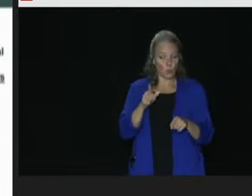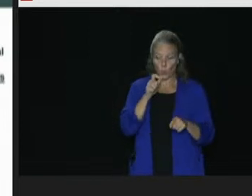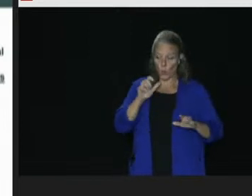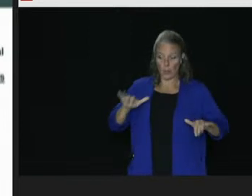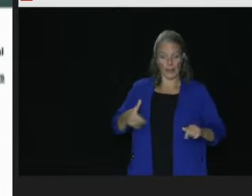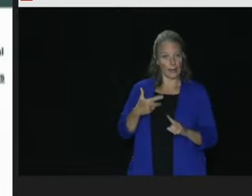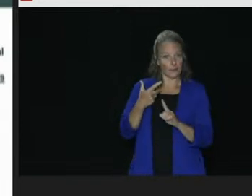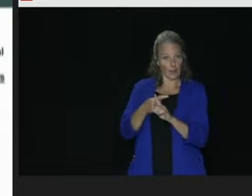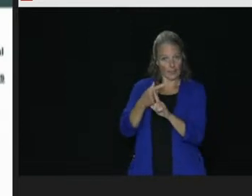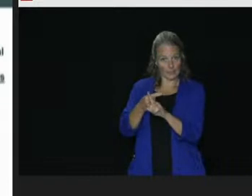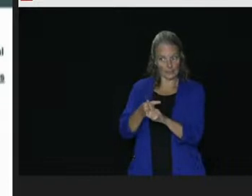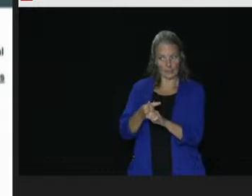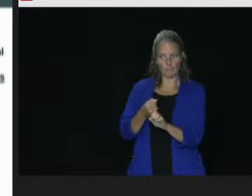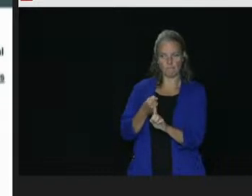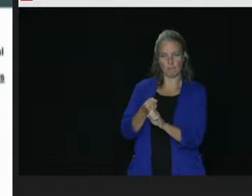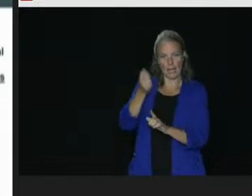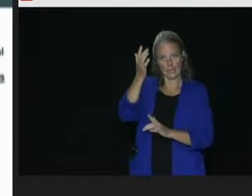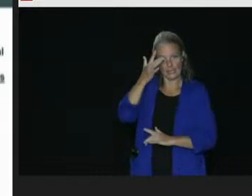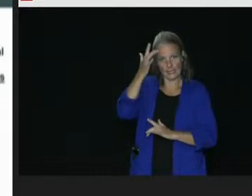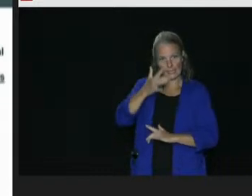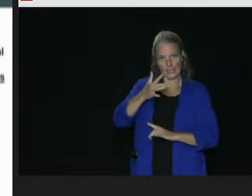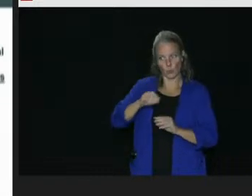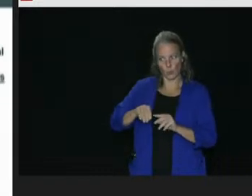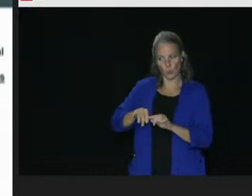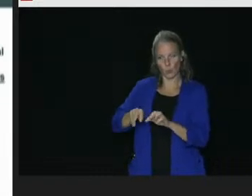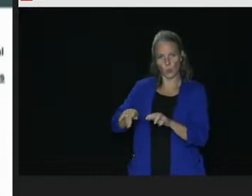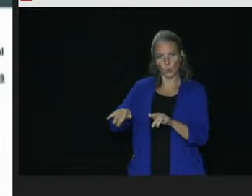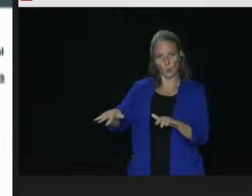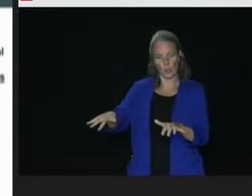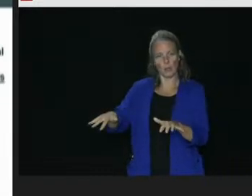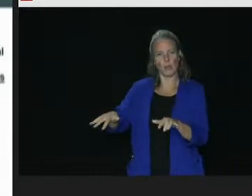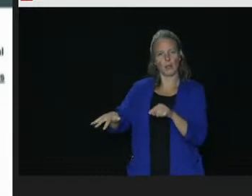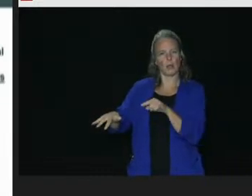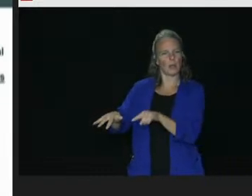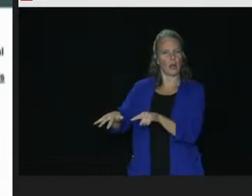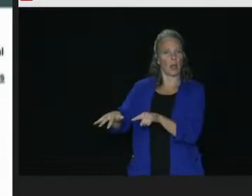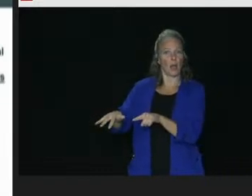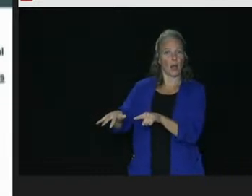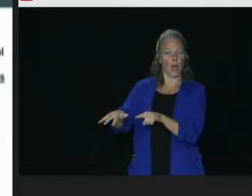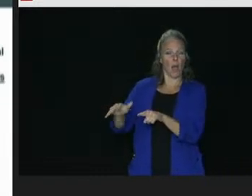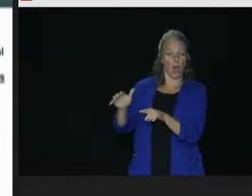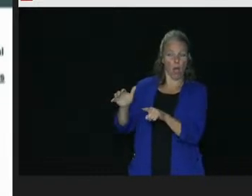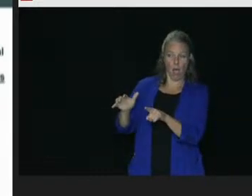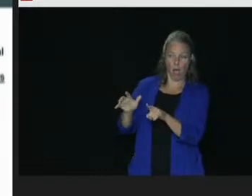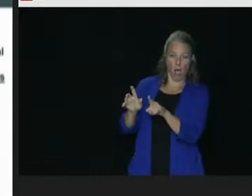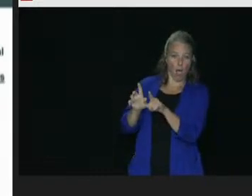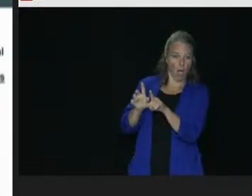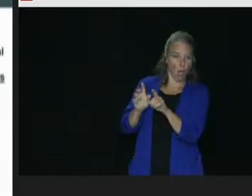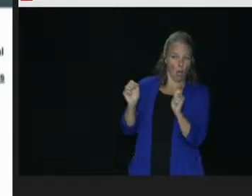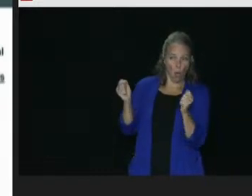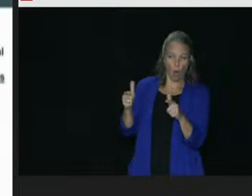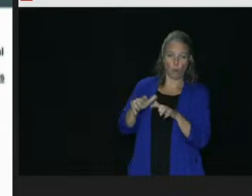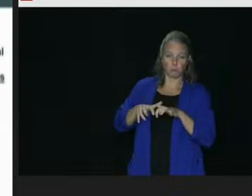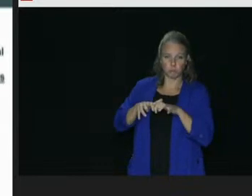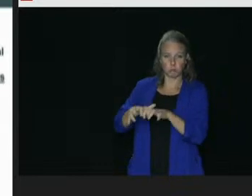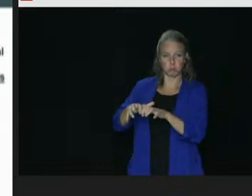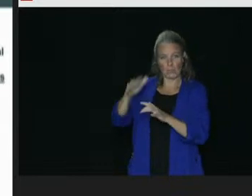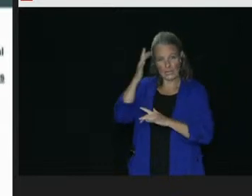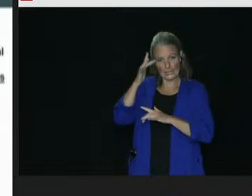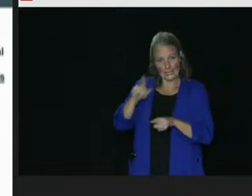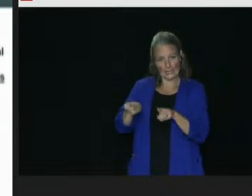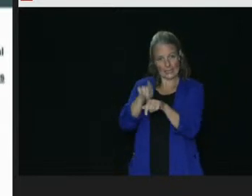population, you don't want it to go through all at once. So some of these